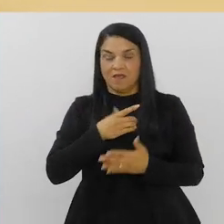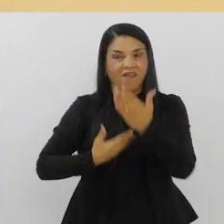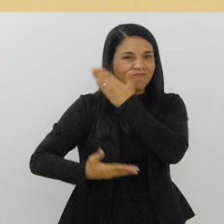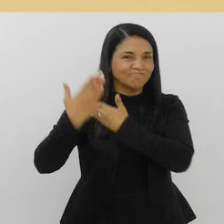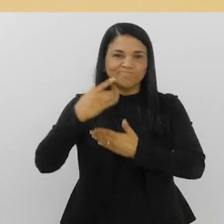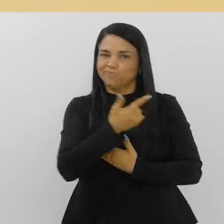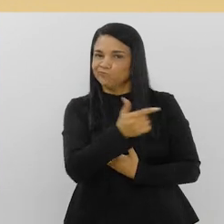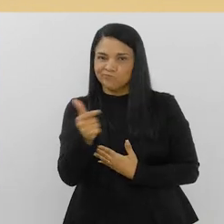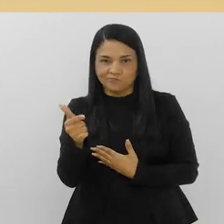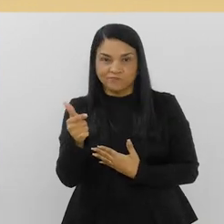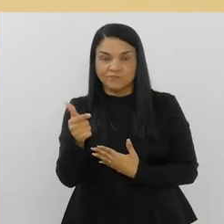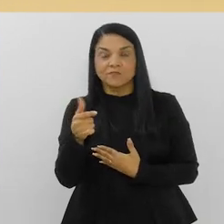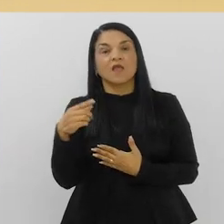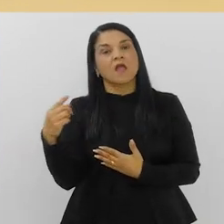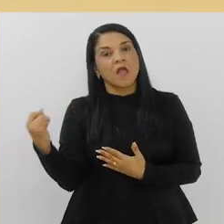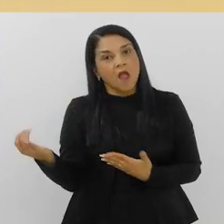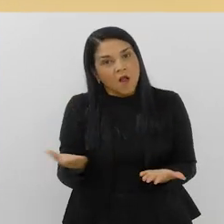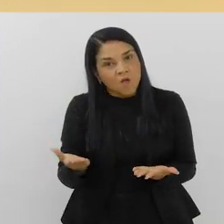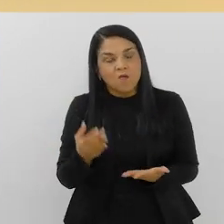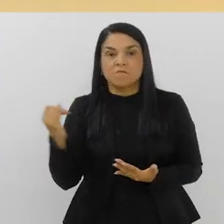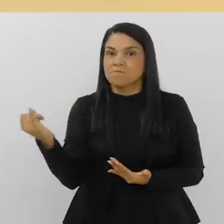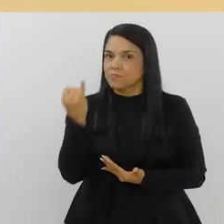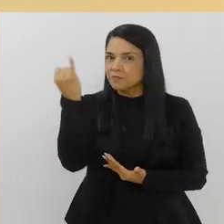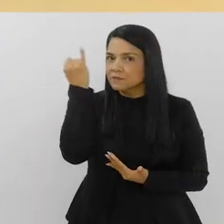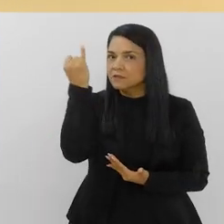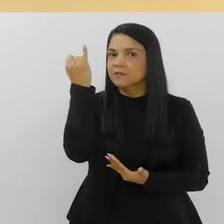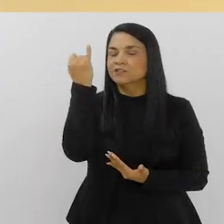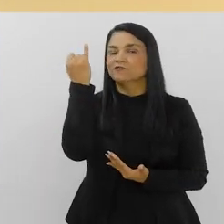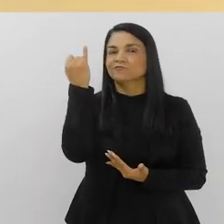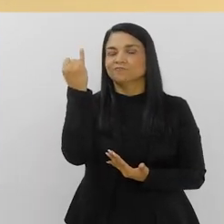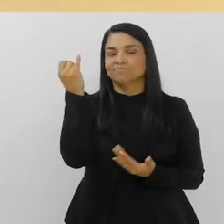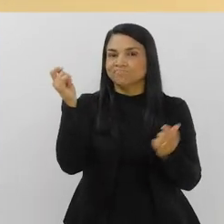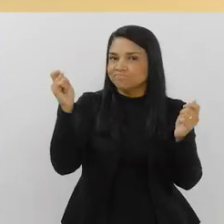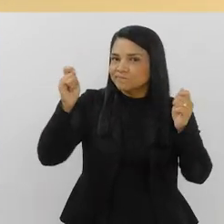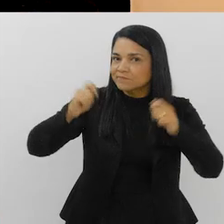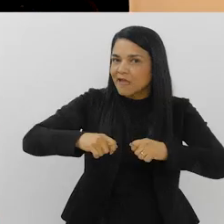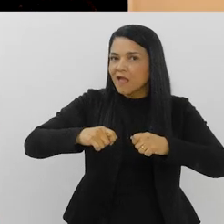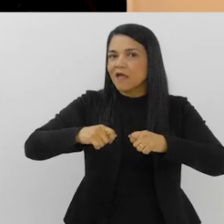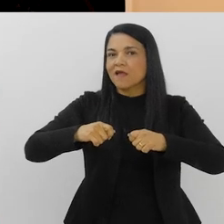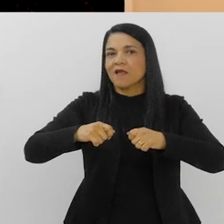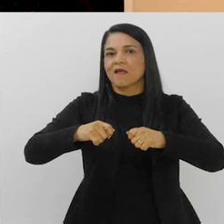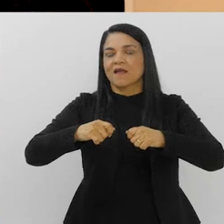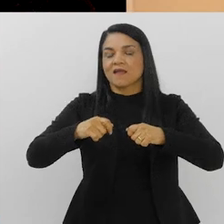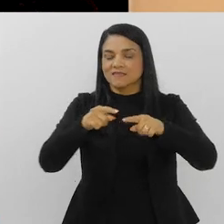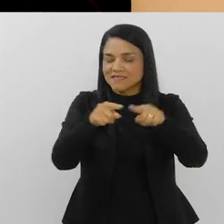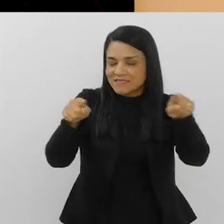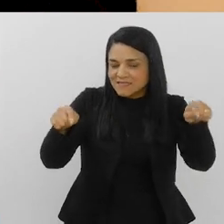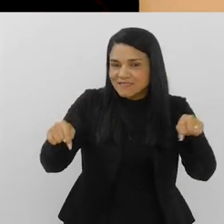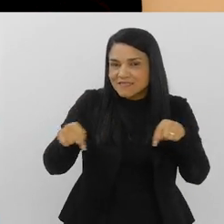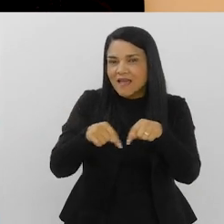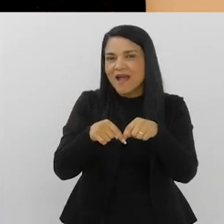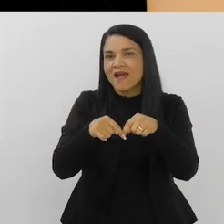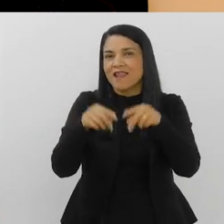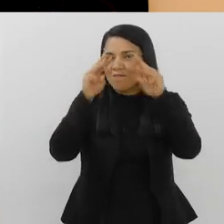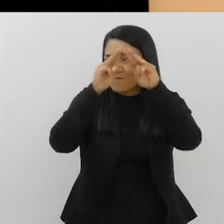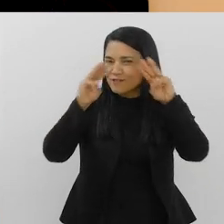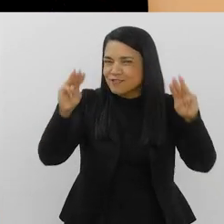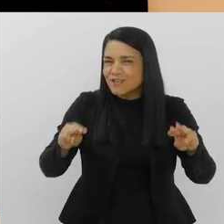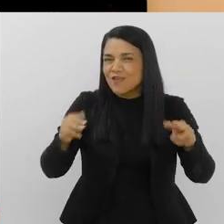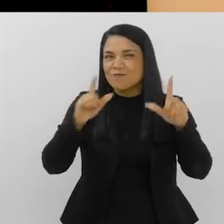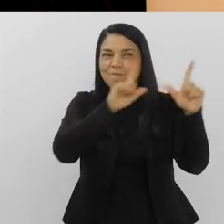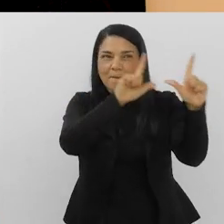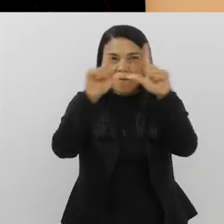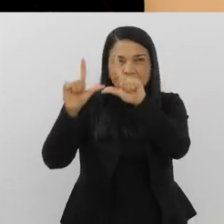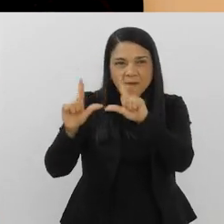that we didn't have. So it's very important to be able to have this room,